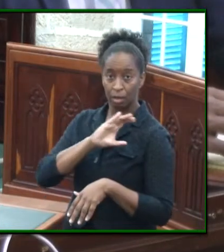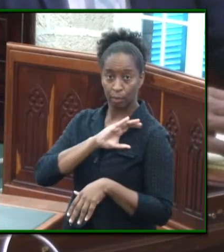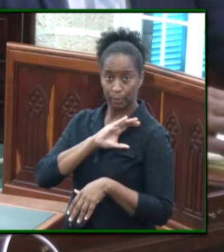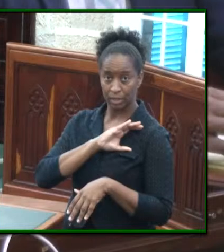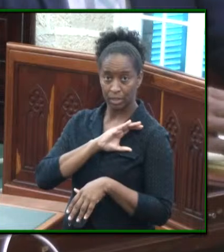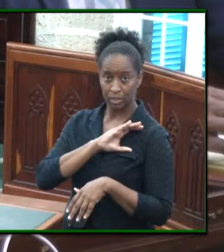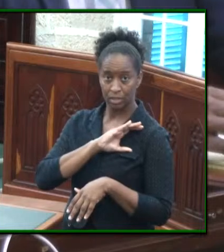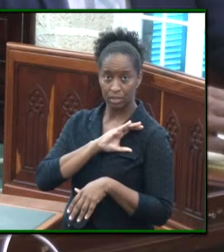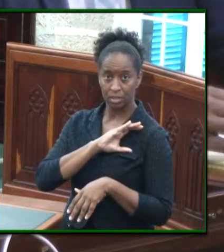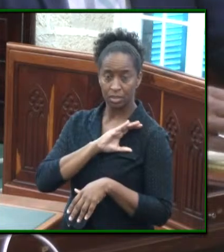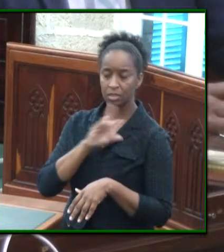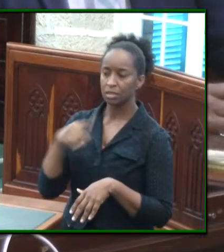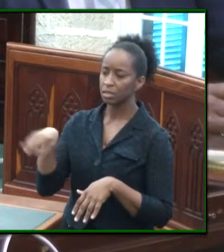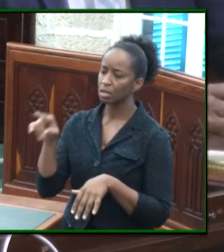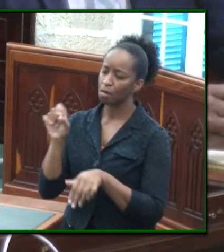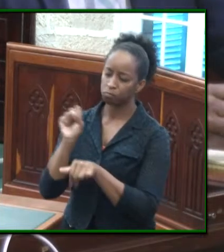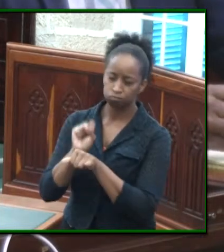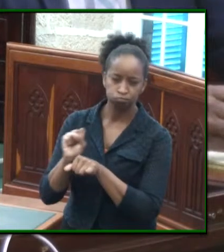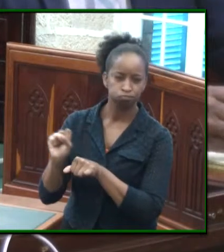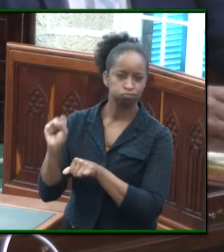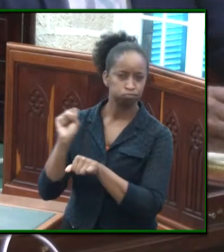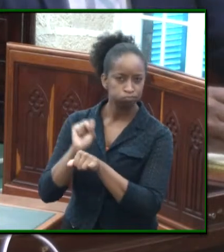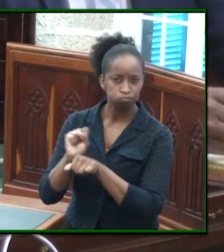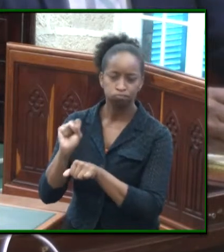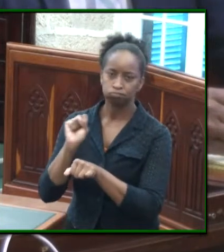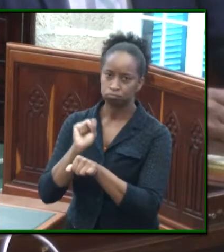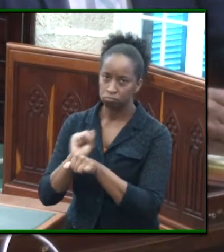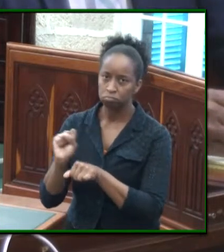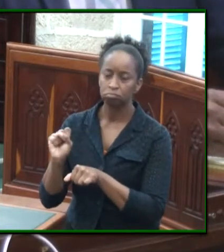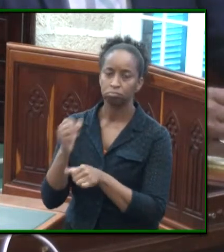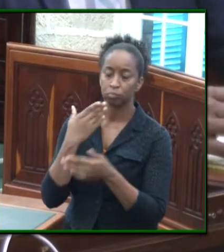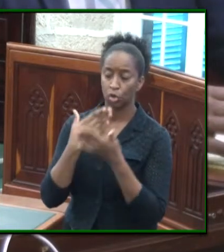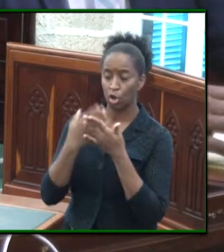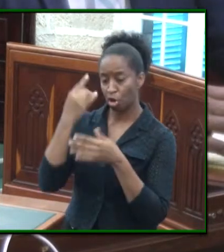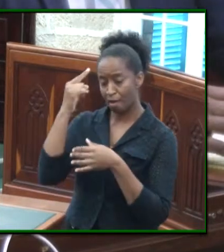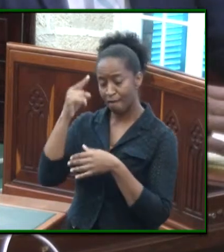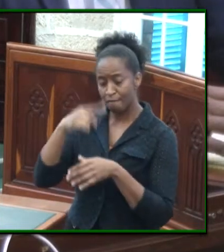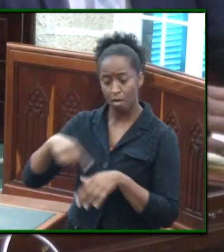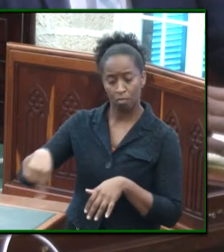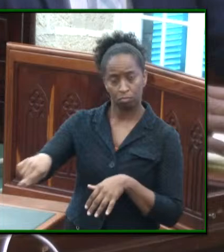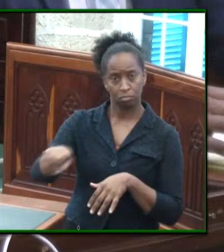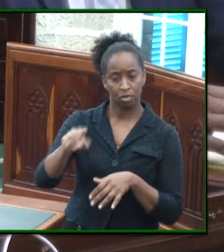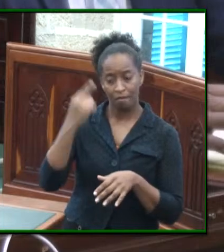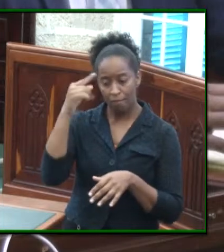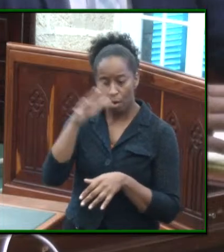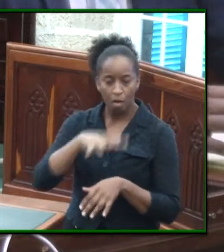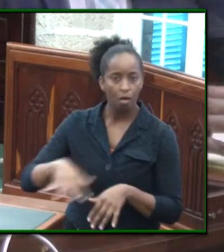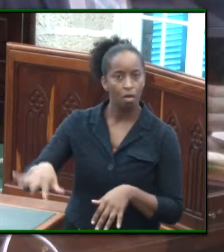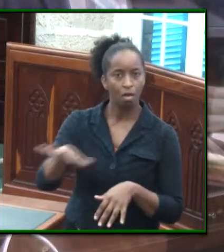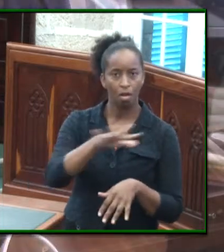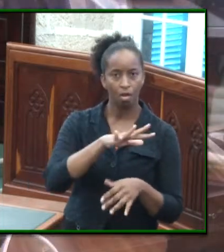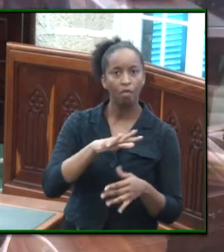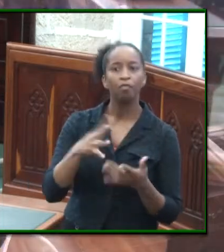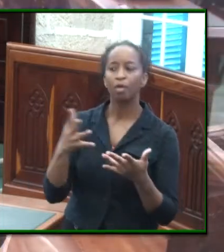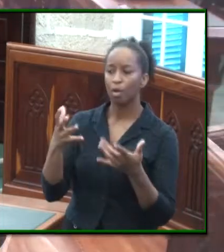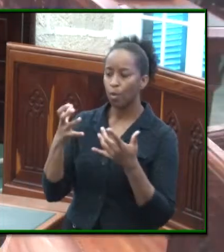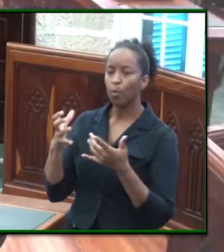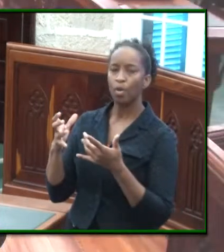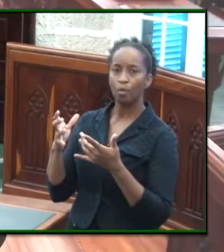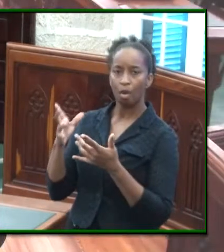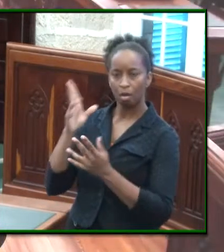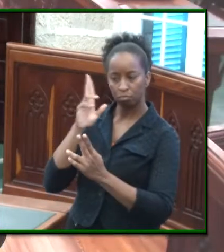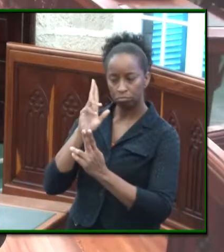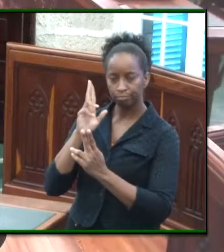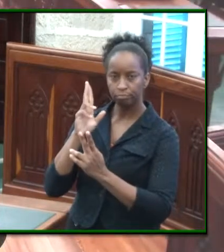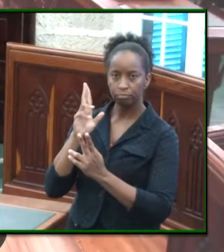them. The draftsmen who are in the office of the Chief Parliamentary Counsel, well, I should say draftswomen